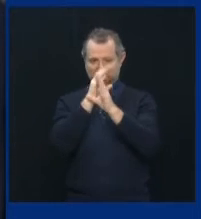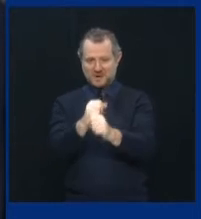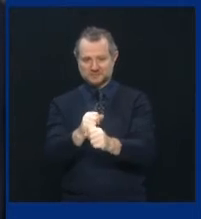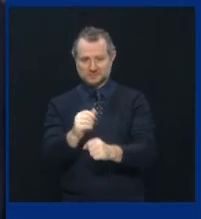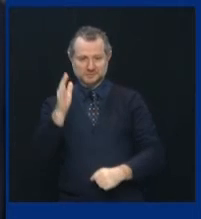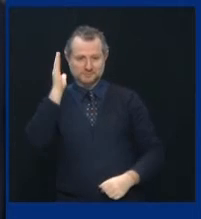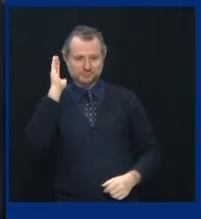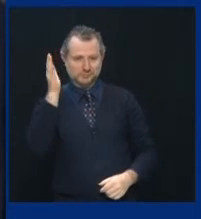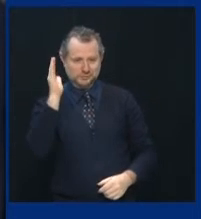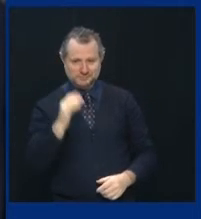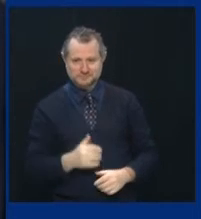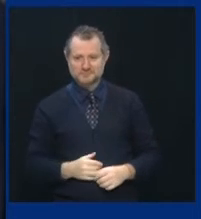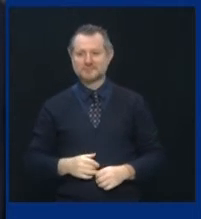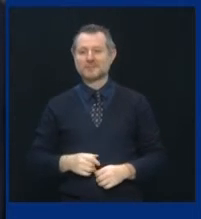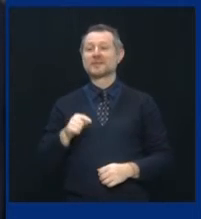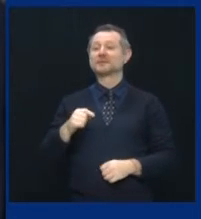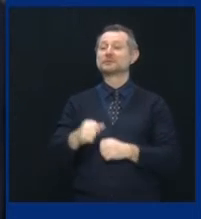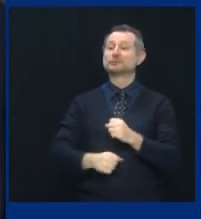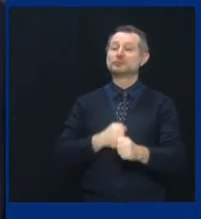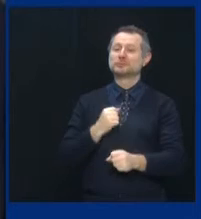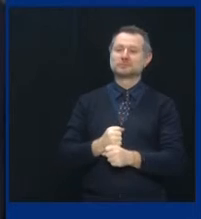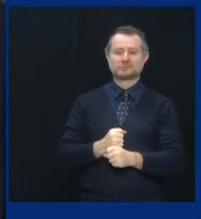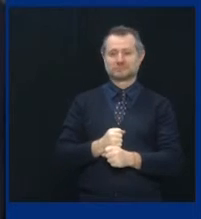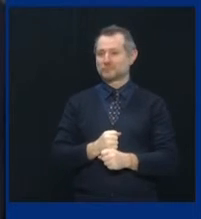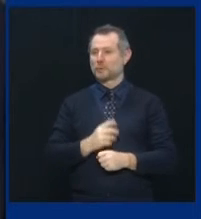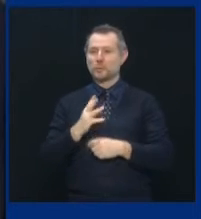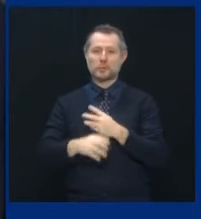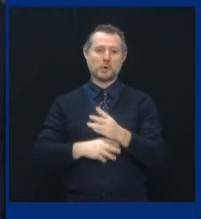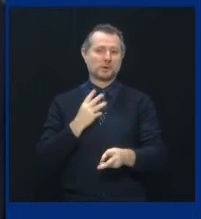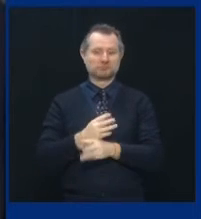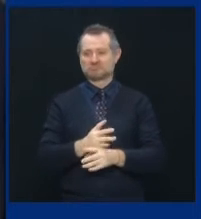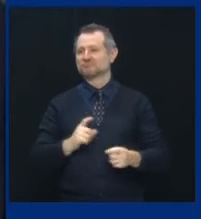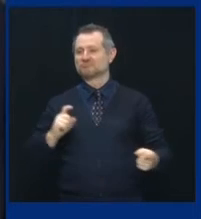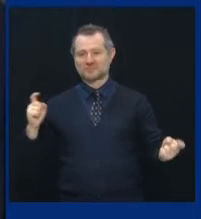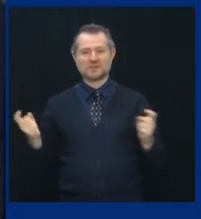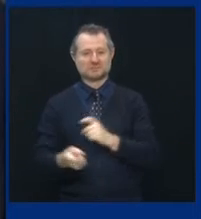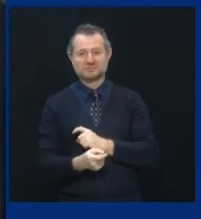year, and there will be no crowd,